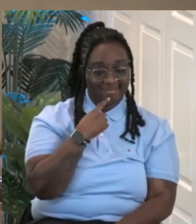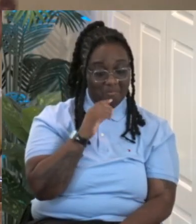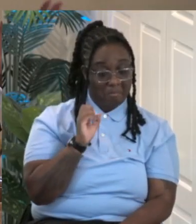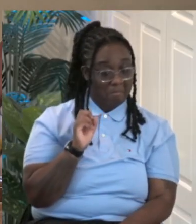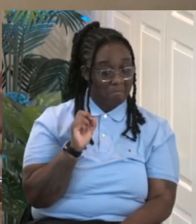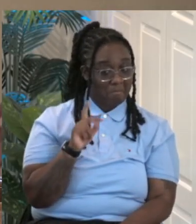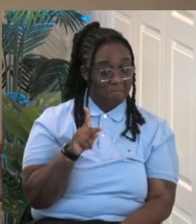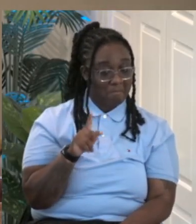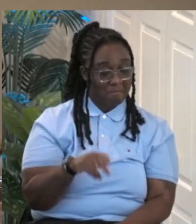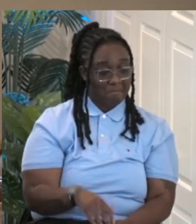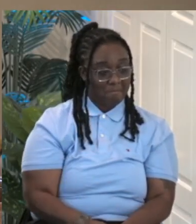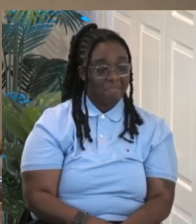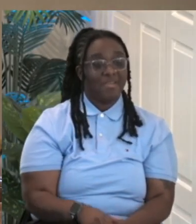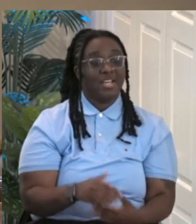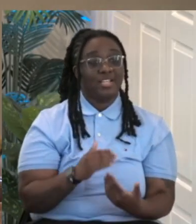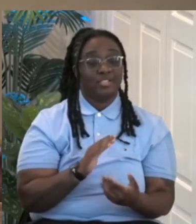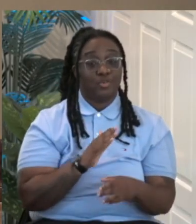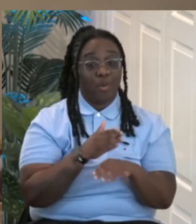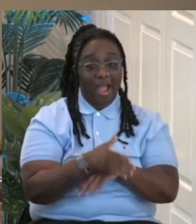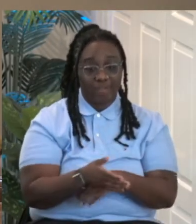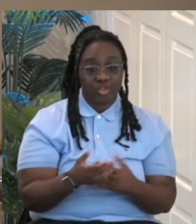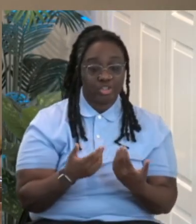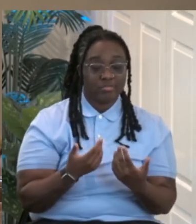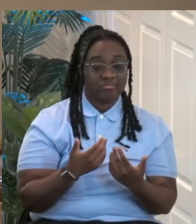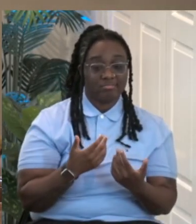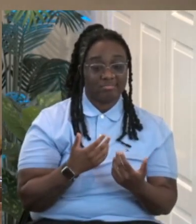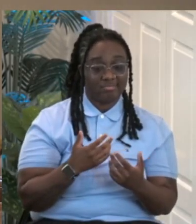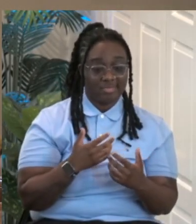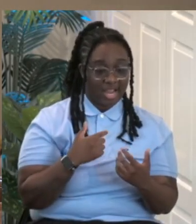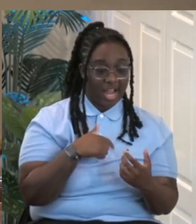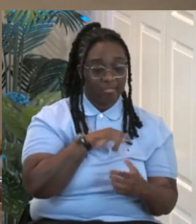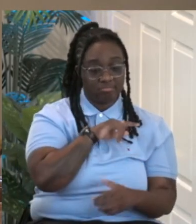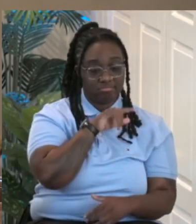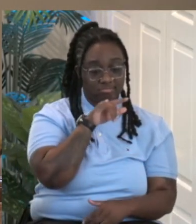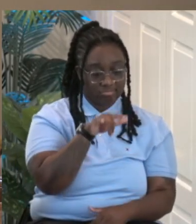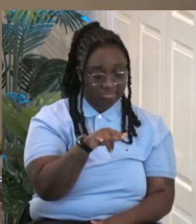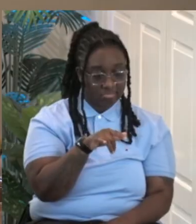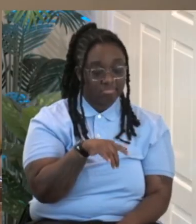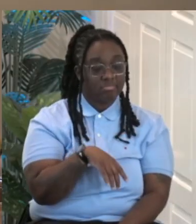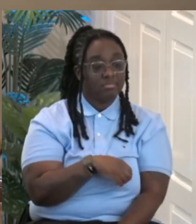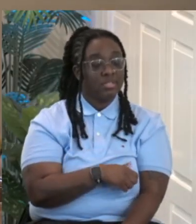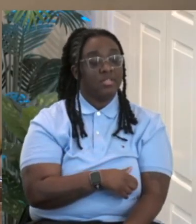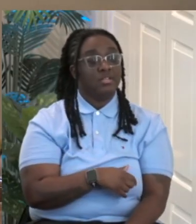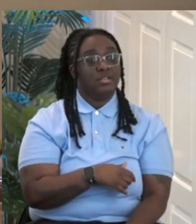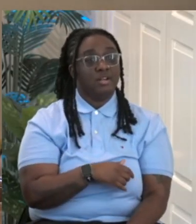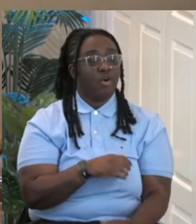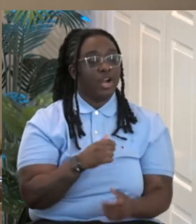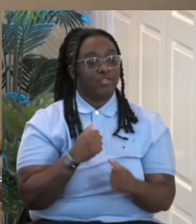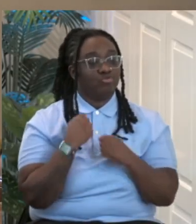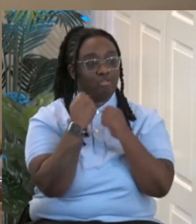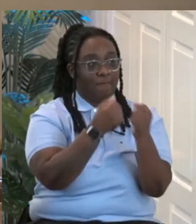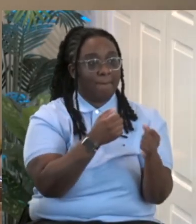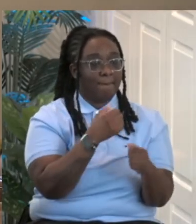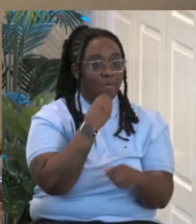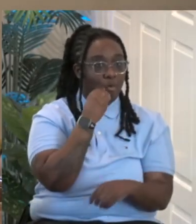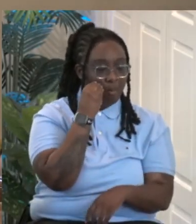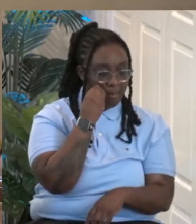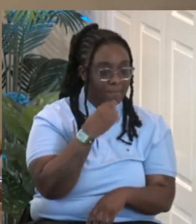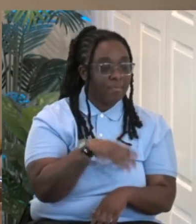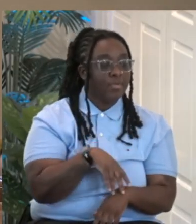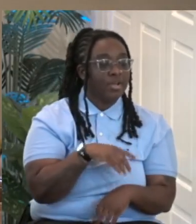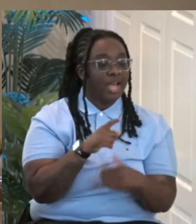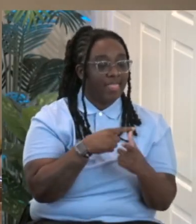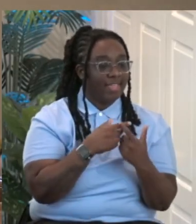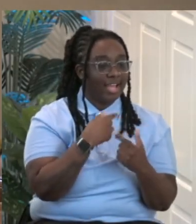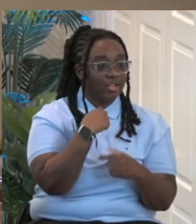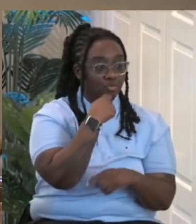after spending time at Ghost Ranch, I got in my car, drove back home, and I told my parents, told my dad, I'm